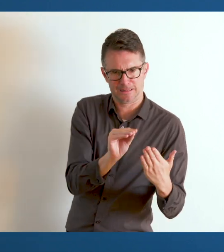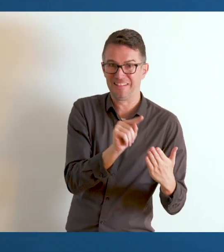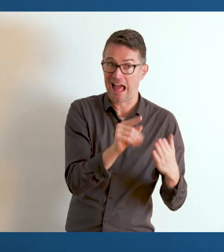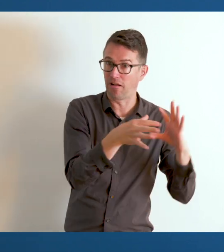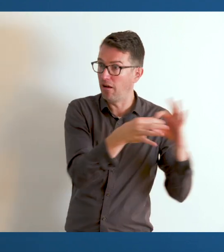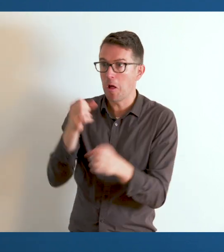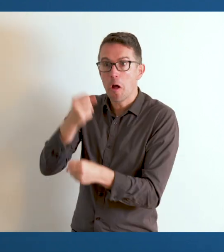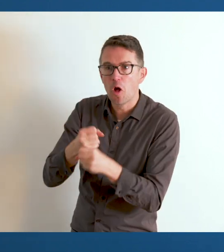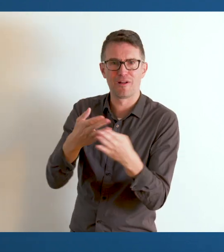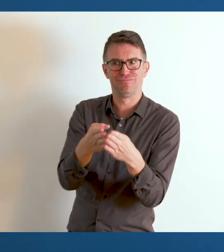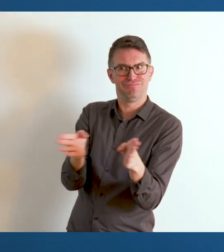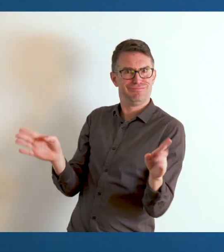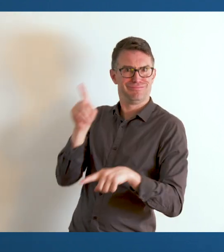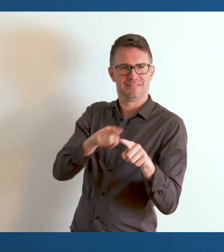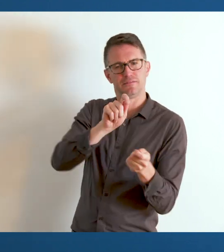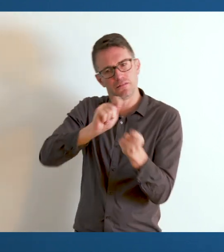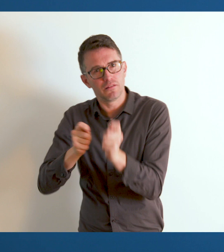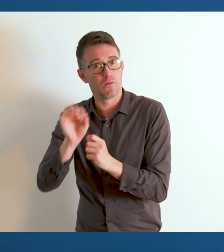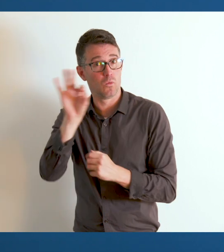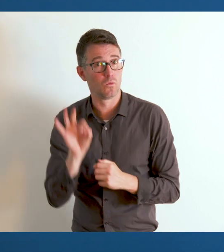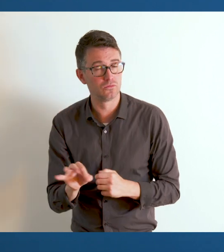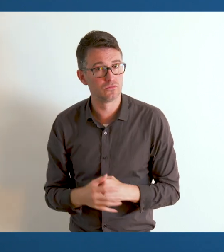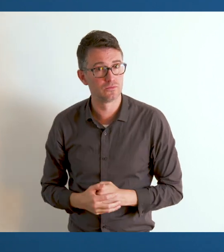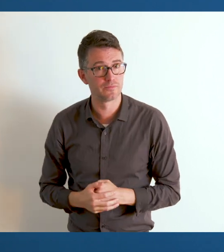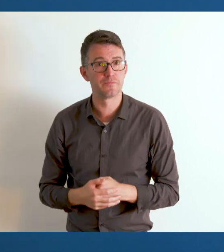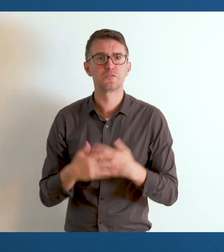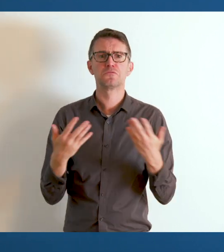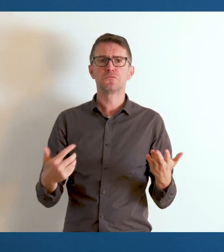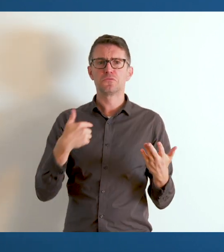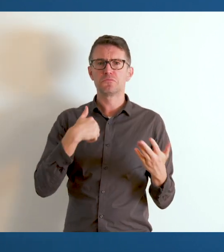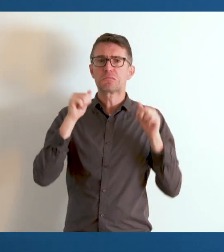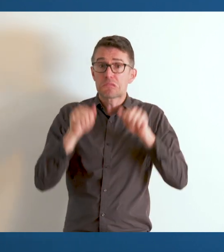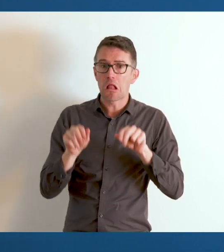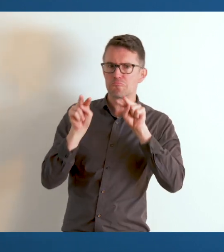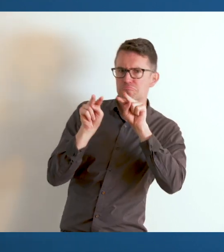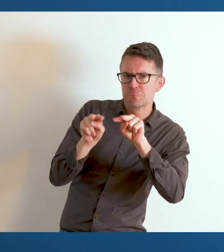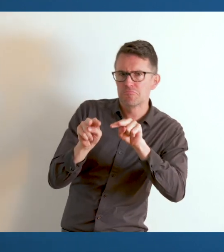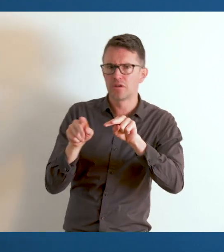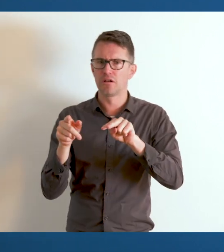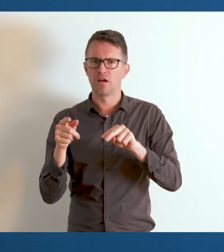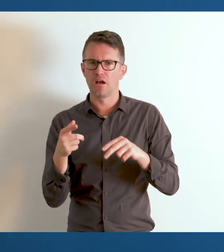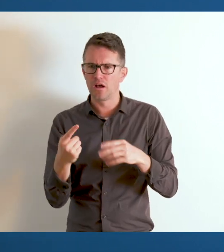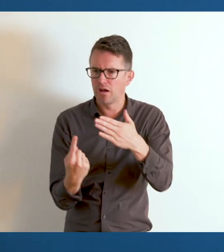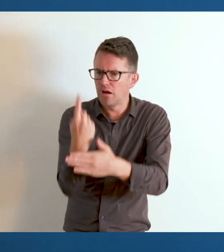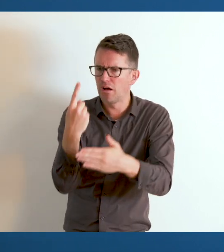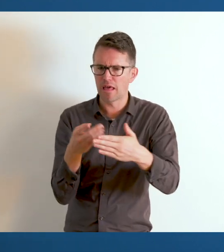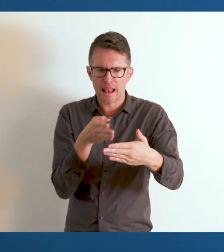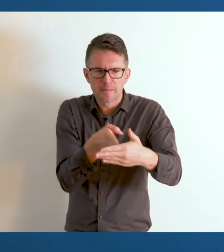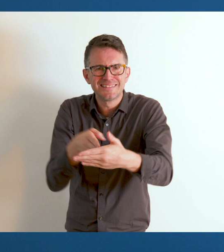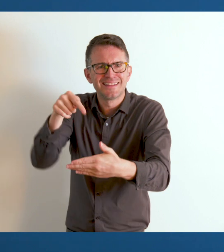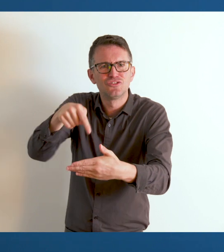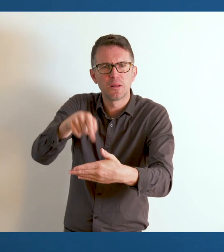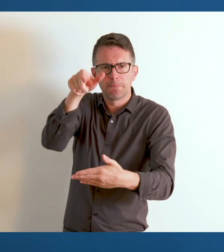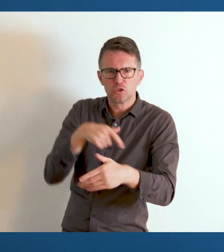that promote full inclusion. And we can monitor prevalence trends for persons with limitations in these